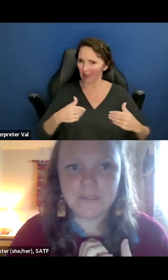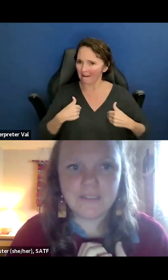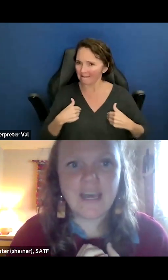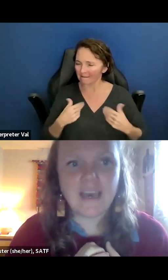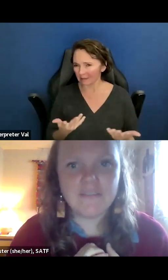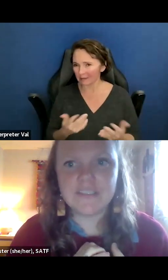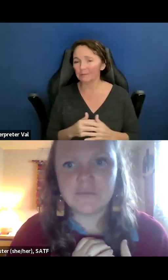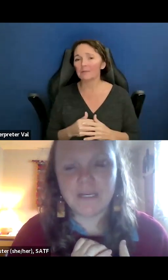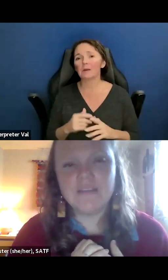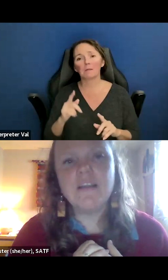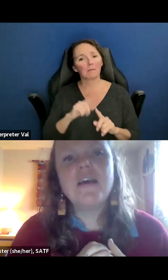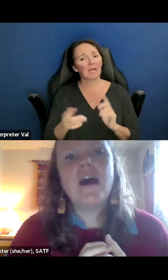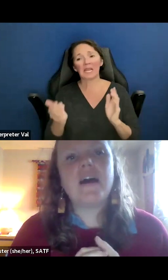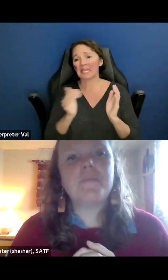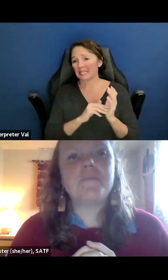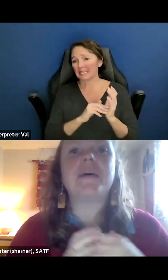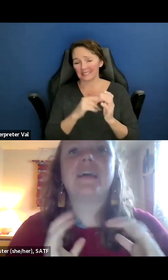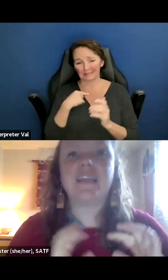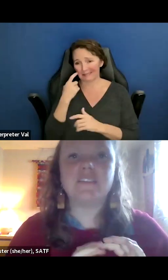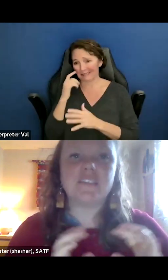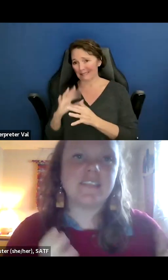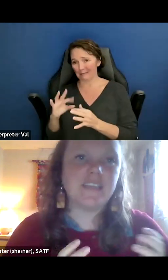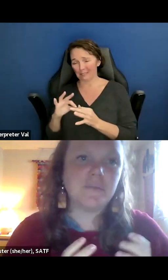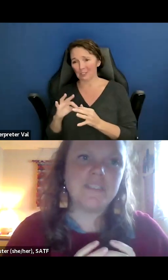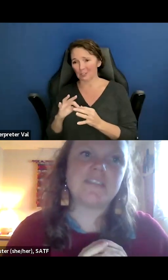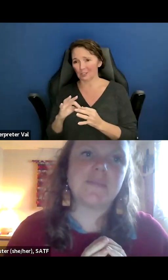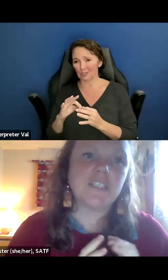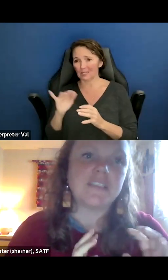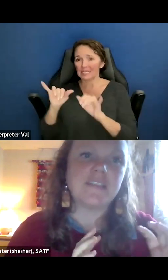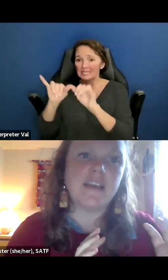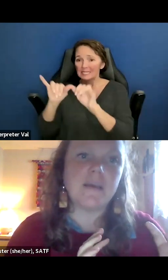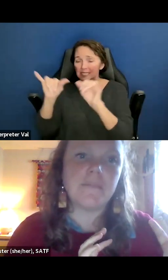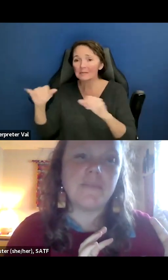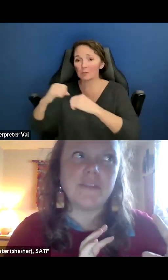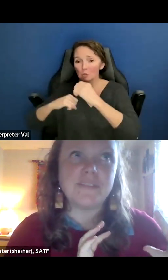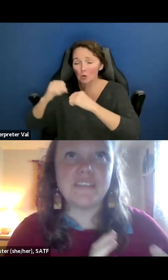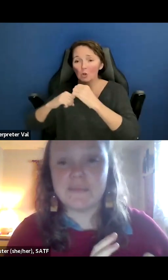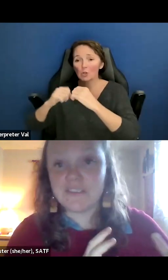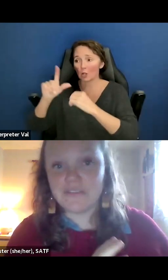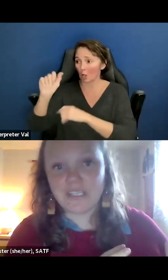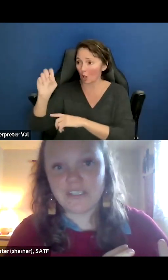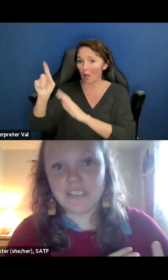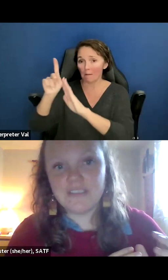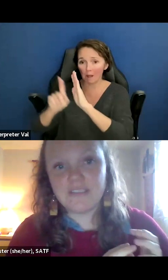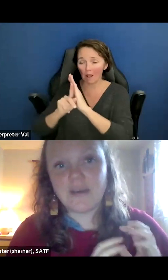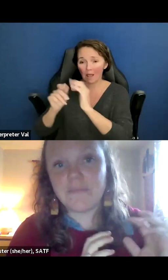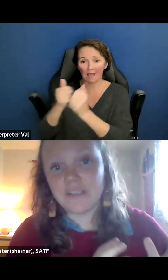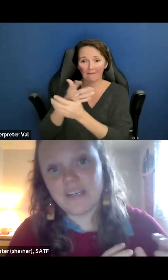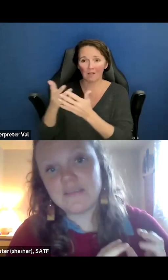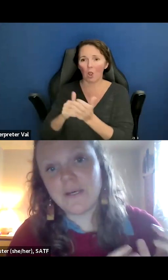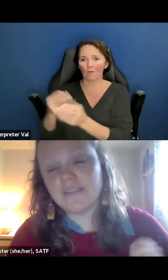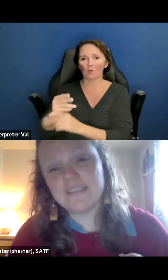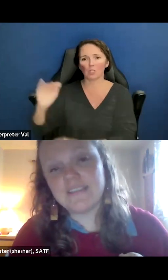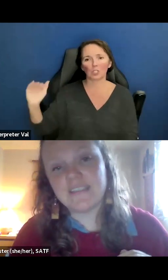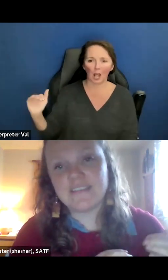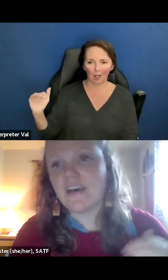young people have as well. But again, just like we just mentioned, those systems and structures, the